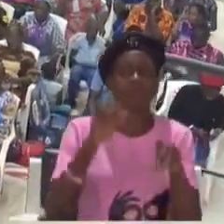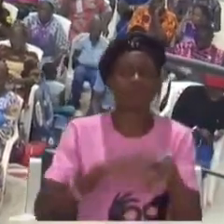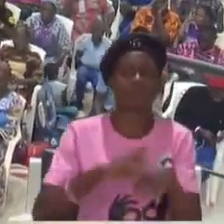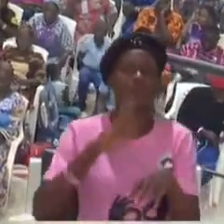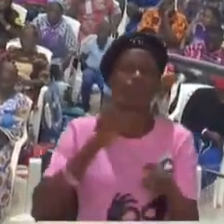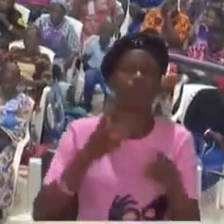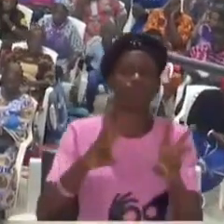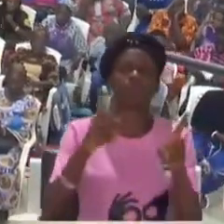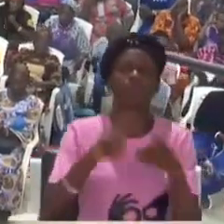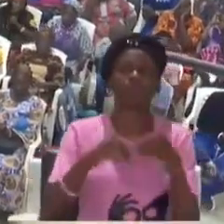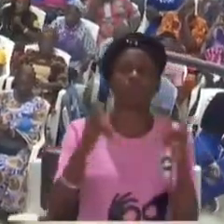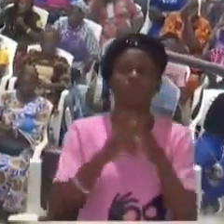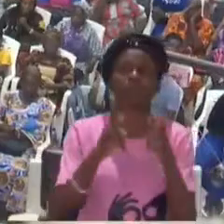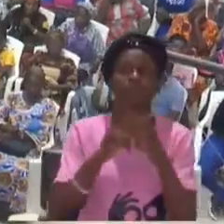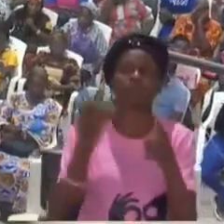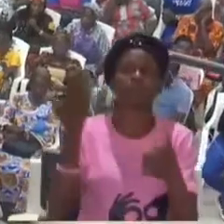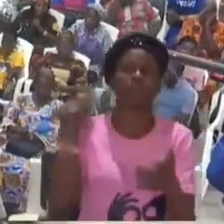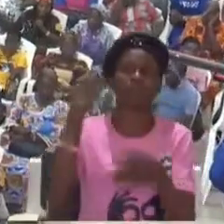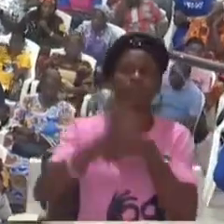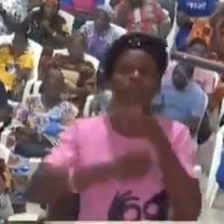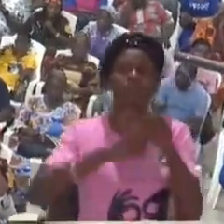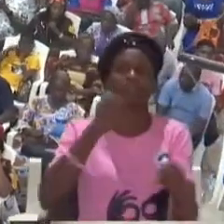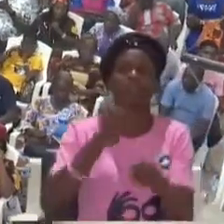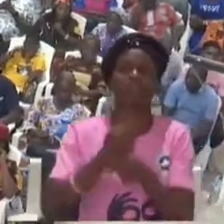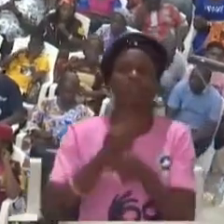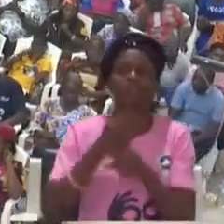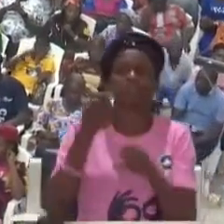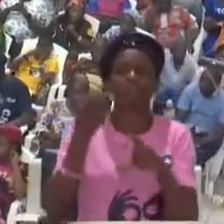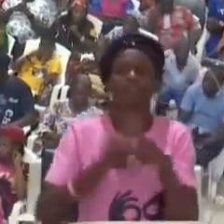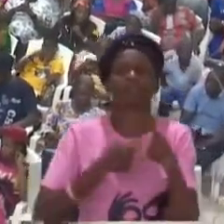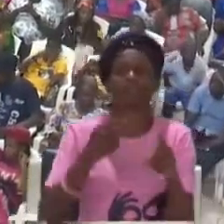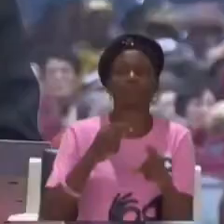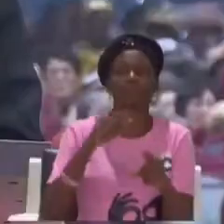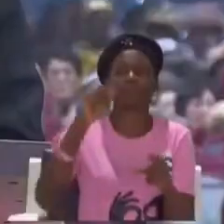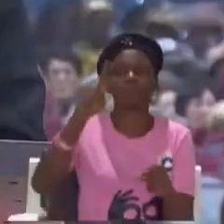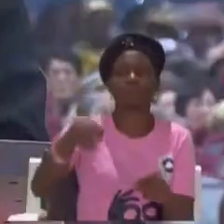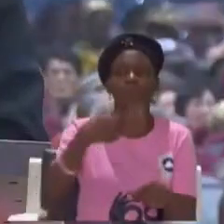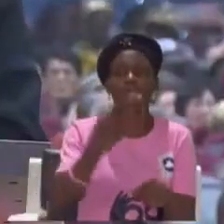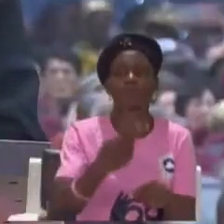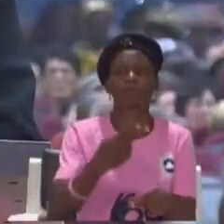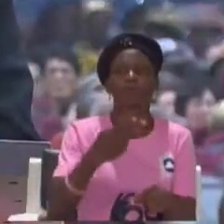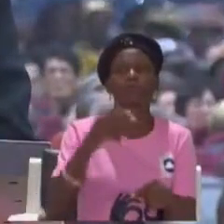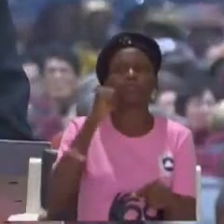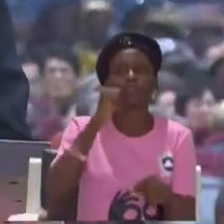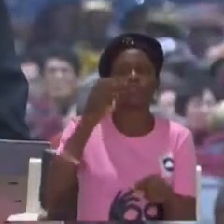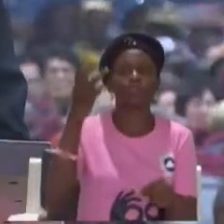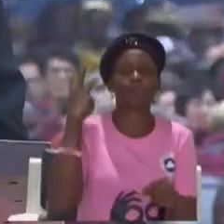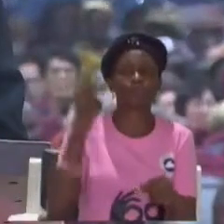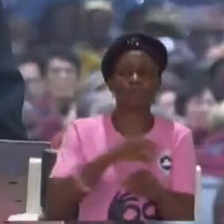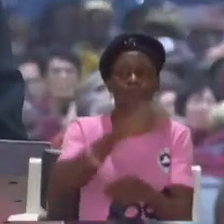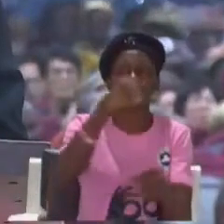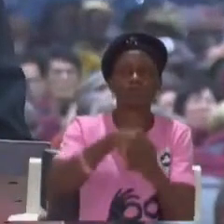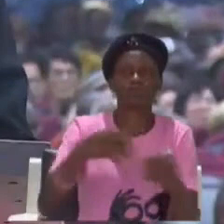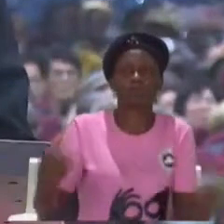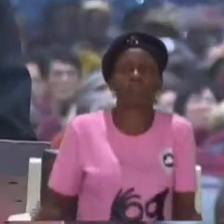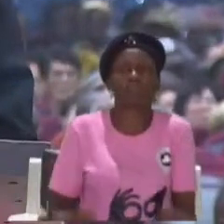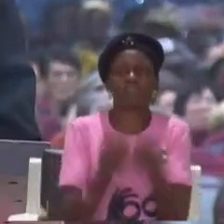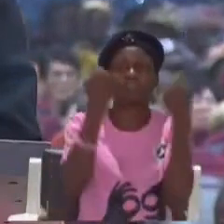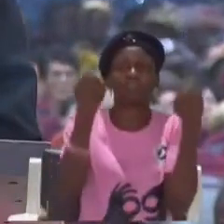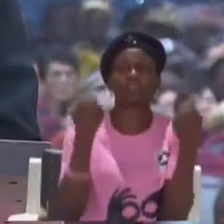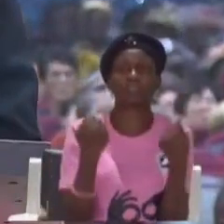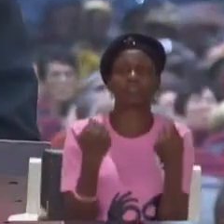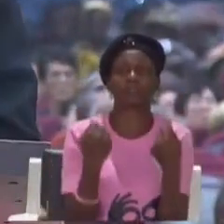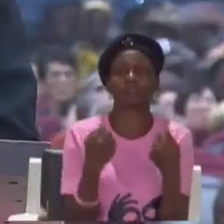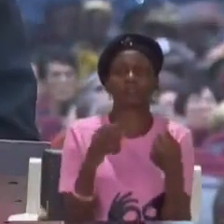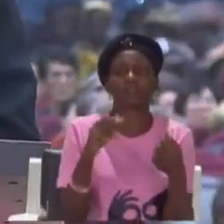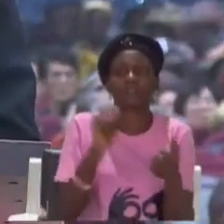to the convention last year from Port Harcourt, she was involved in an accident